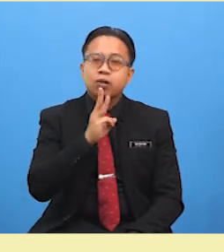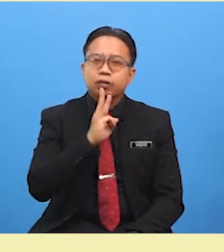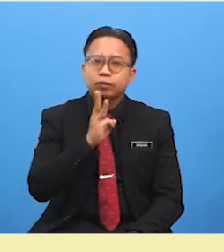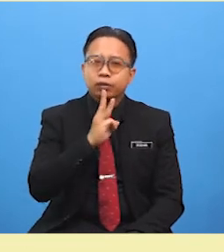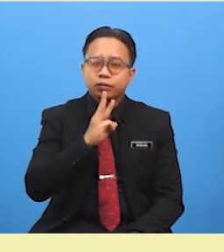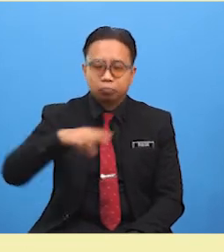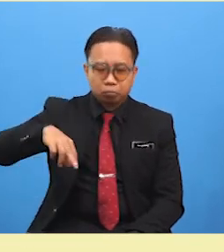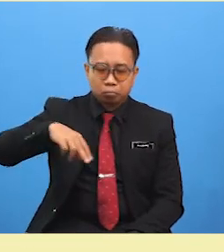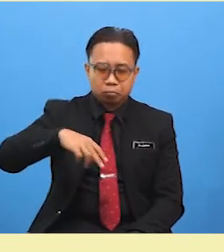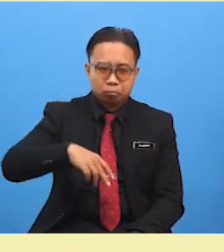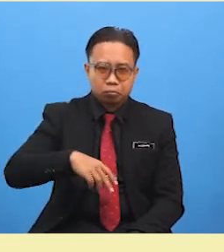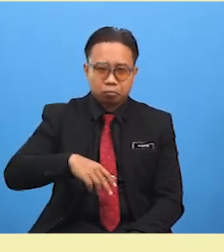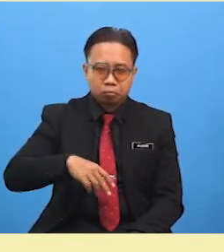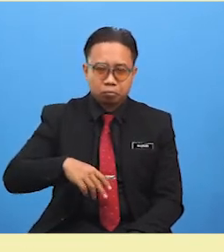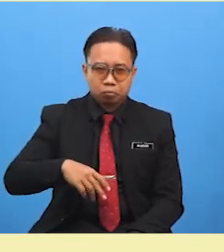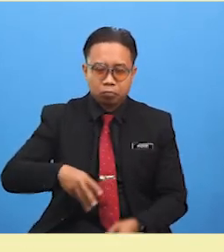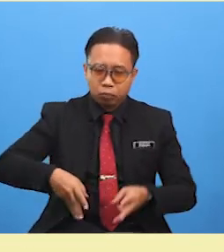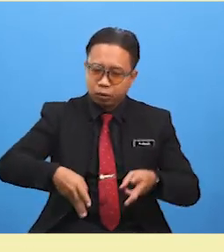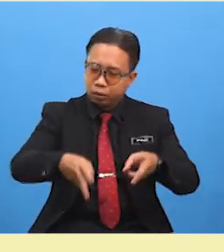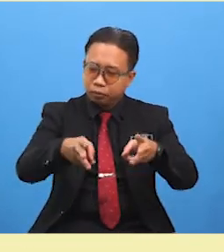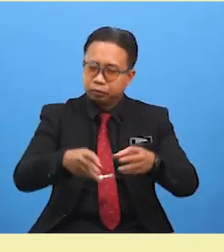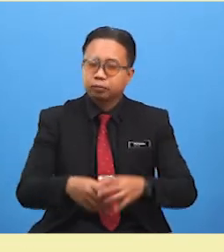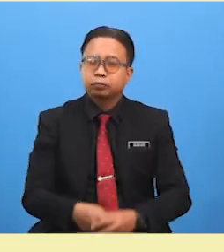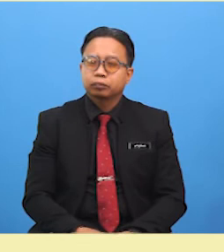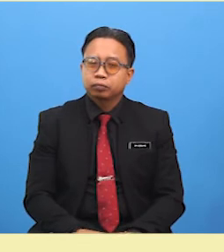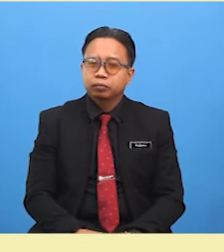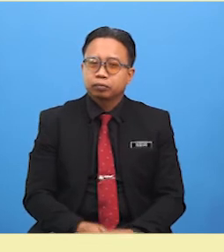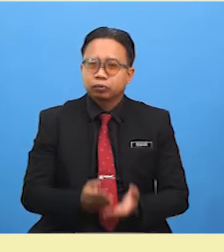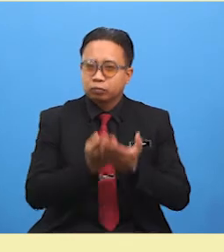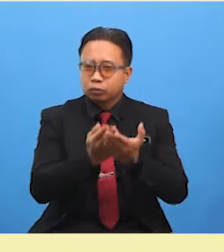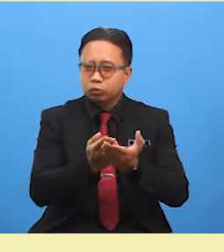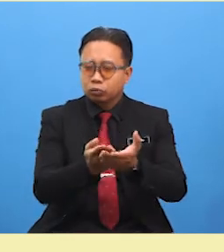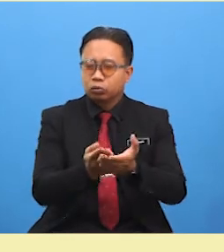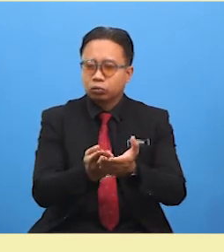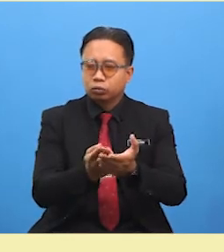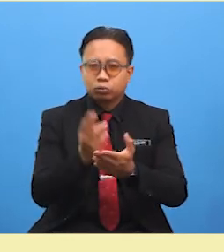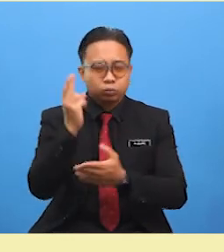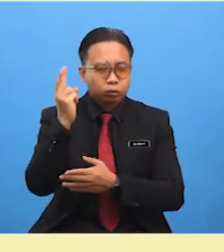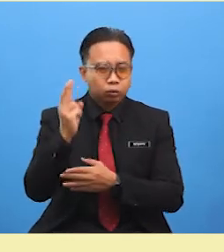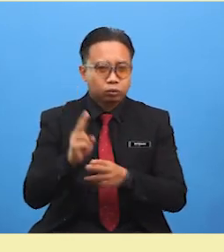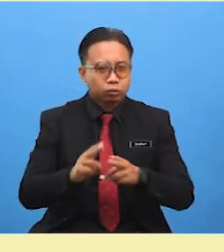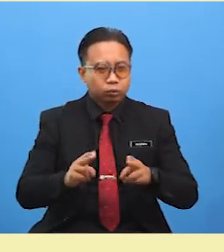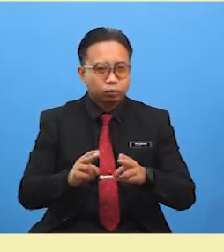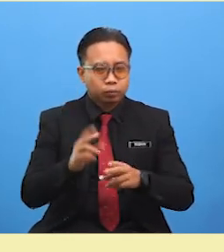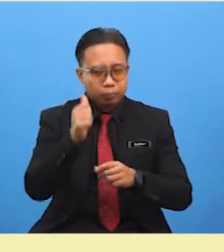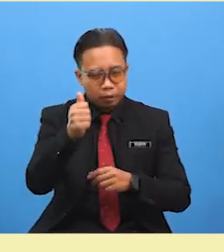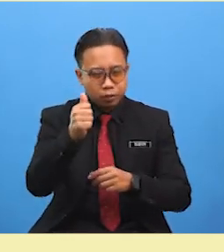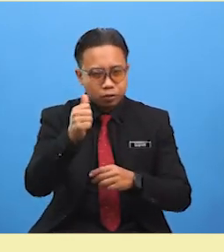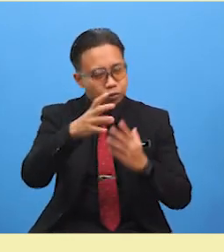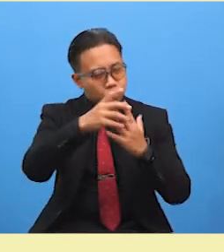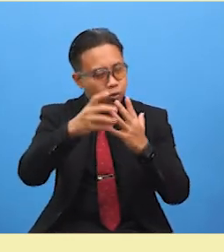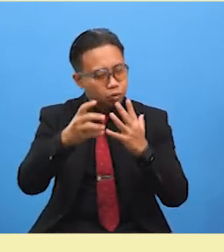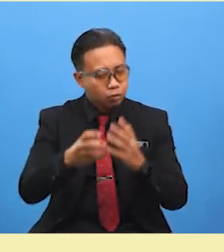waterways. It's made out of water, it's on water, and that is why making boats the official transportation is the best